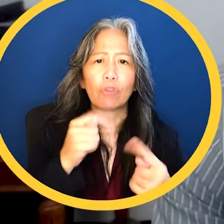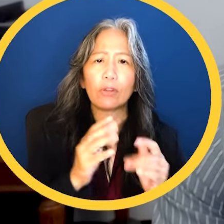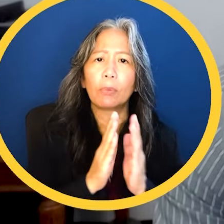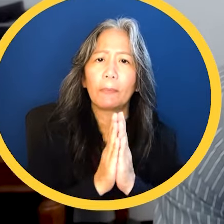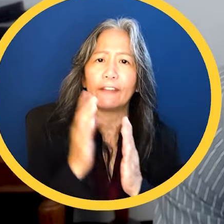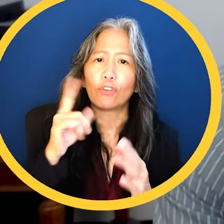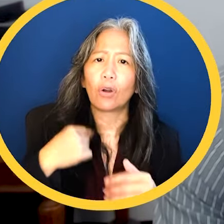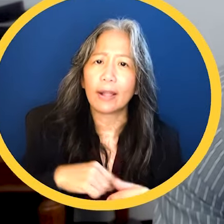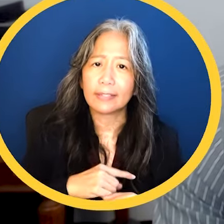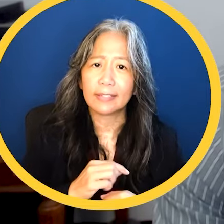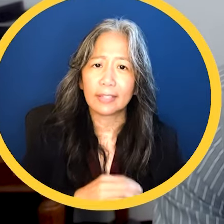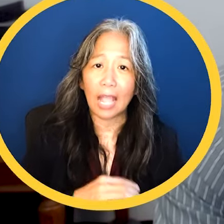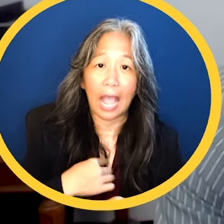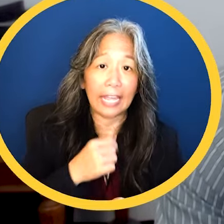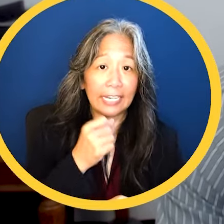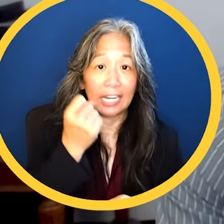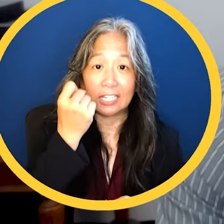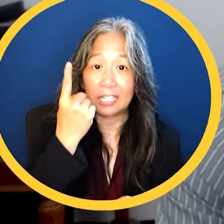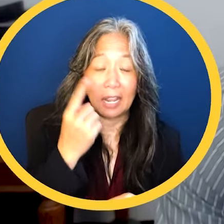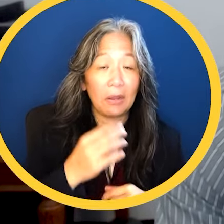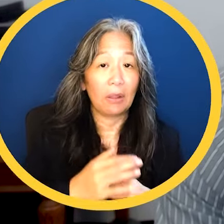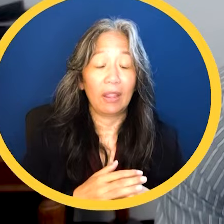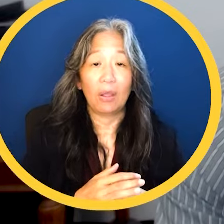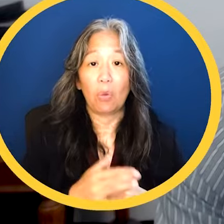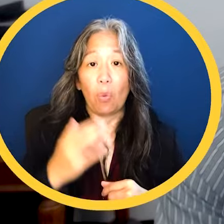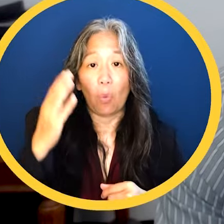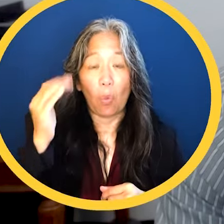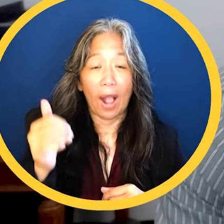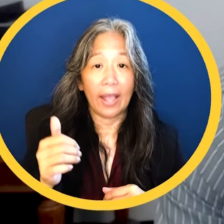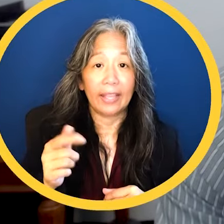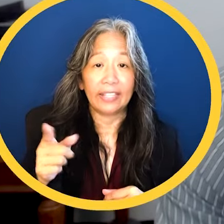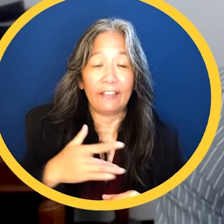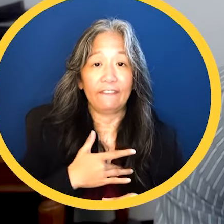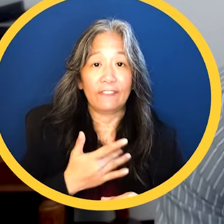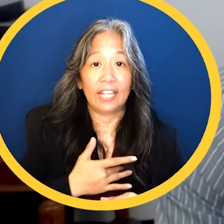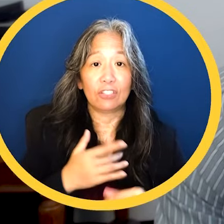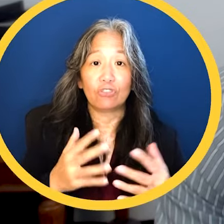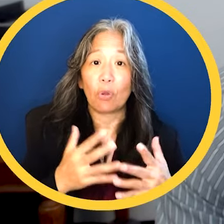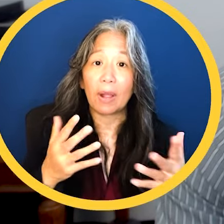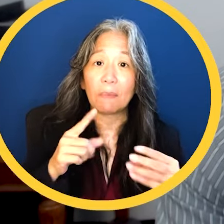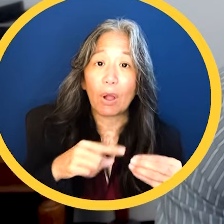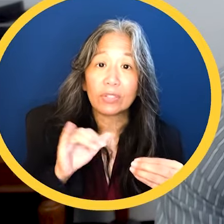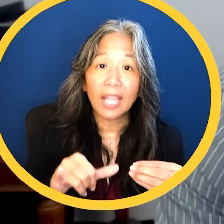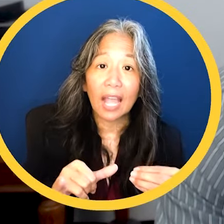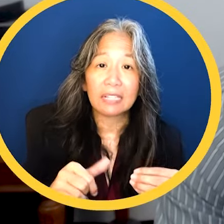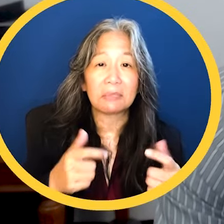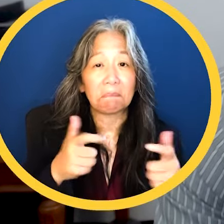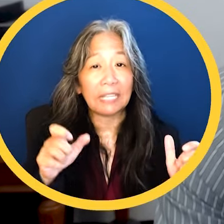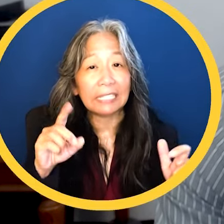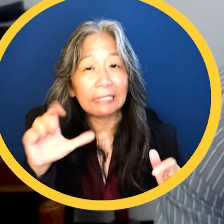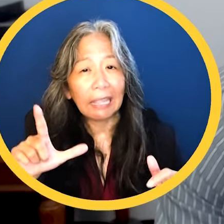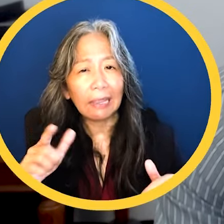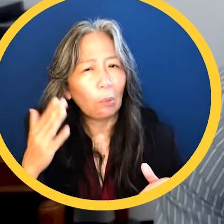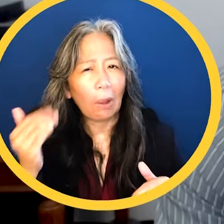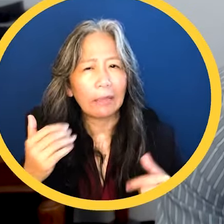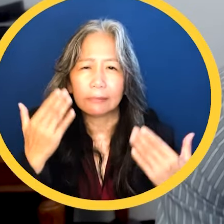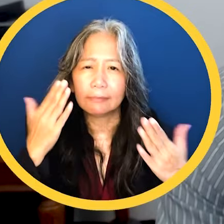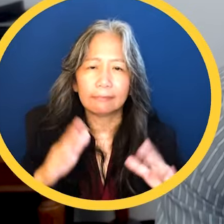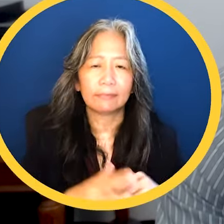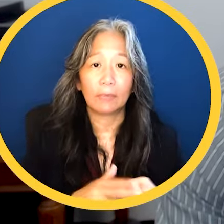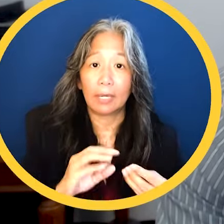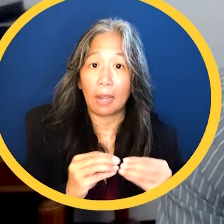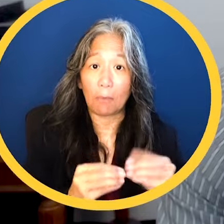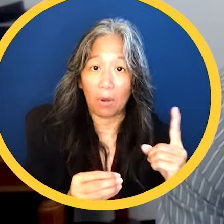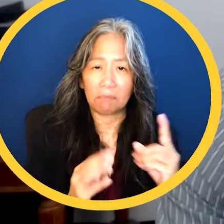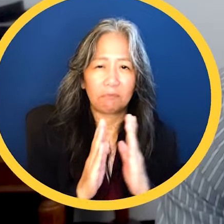for us. I didn't understand why they felt so much about it, why it was such a big deal for them. But number one,